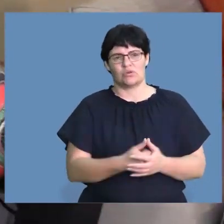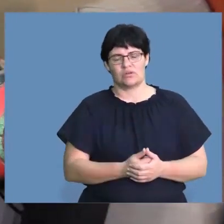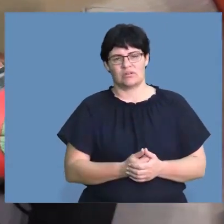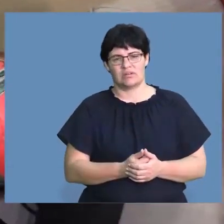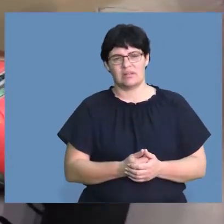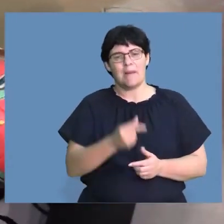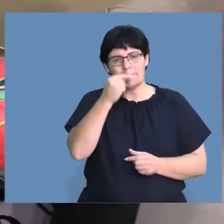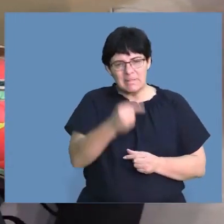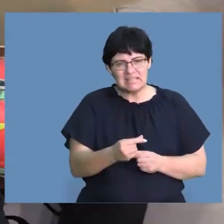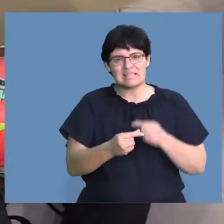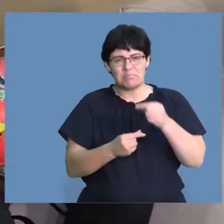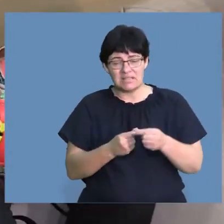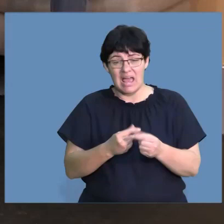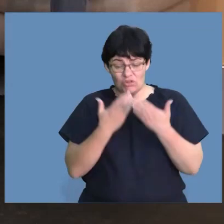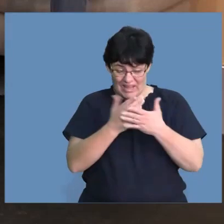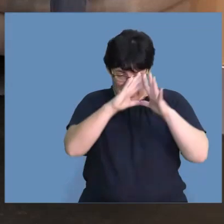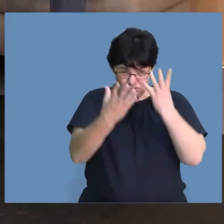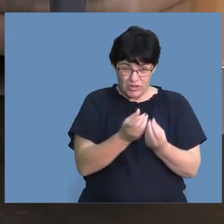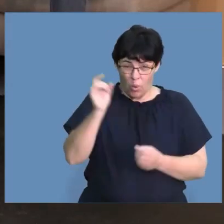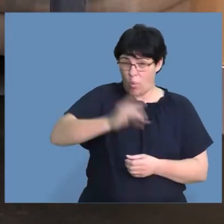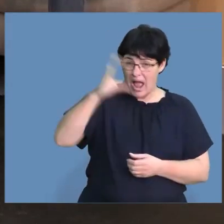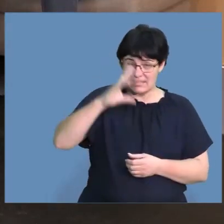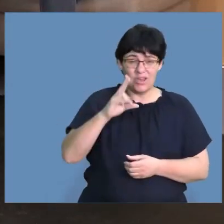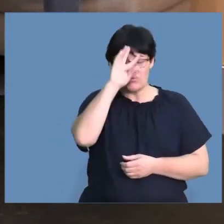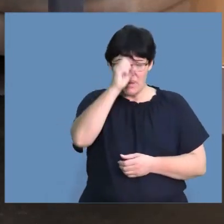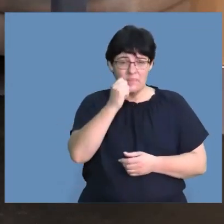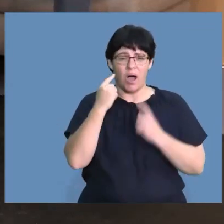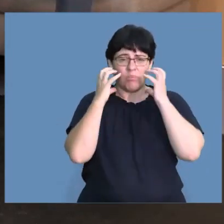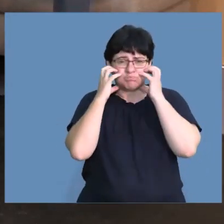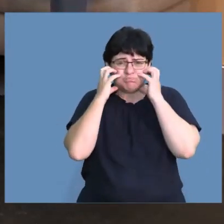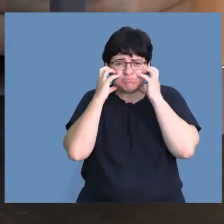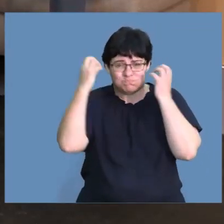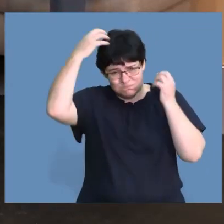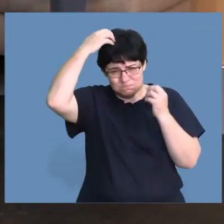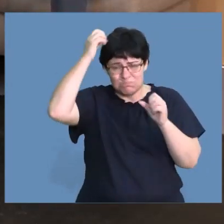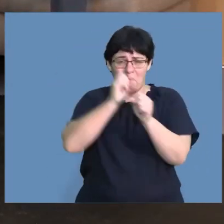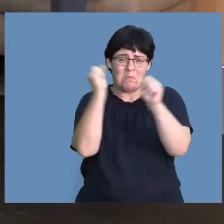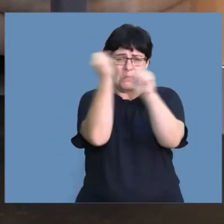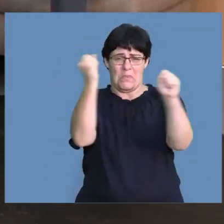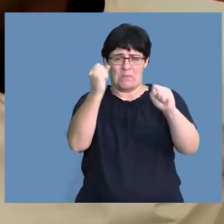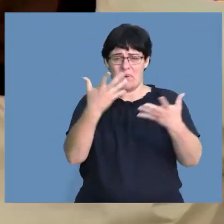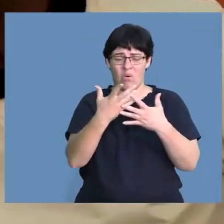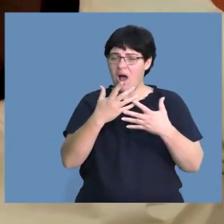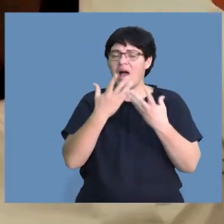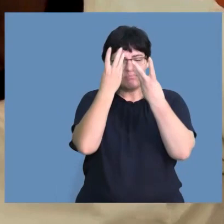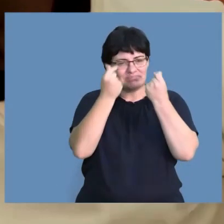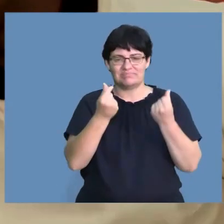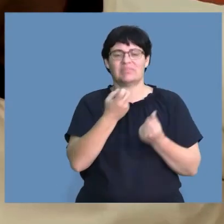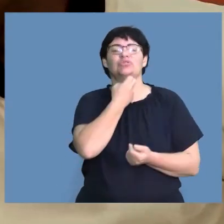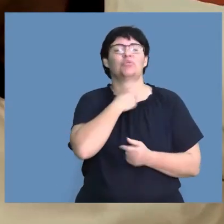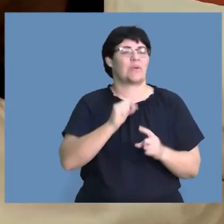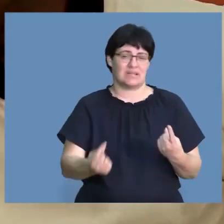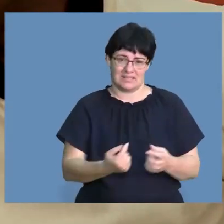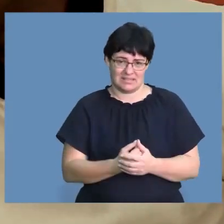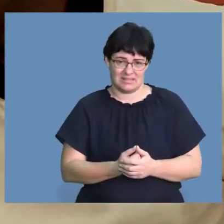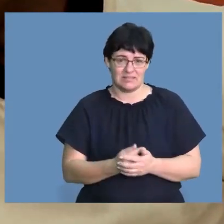have to do, bit by bit. Please remember when you're cramming, remember this packet of marshmallows. Don't cram, because you can't digest it and you